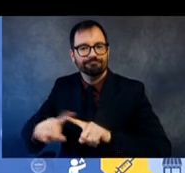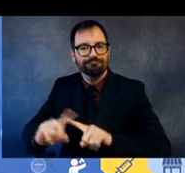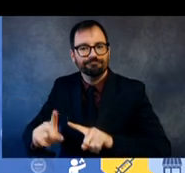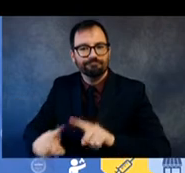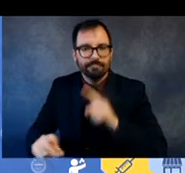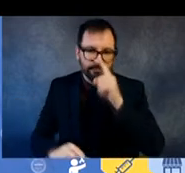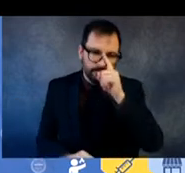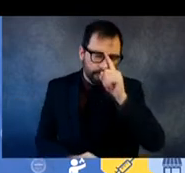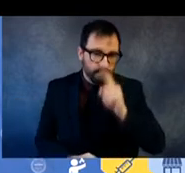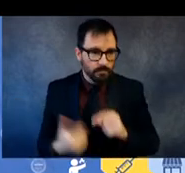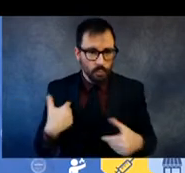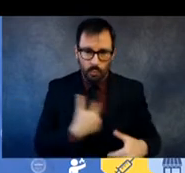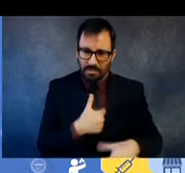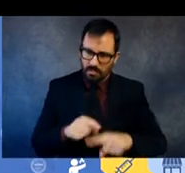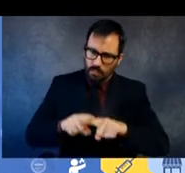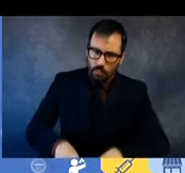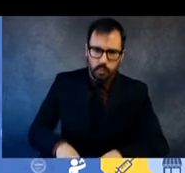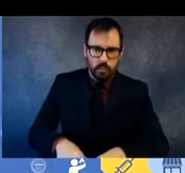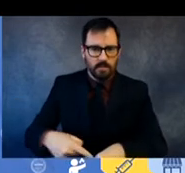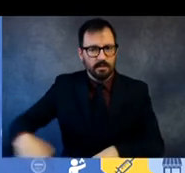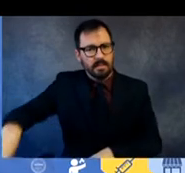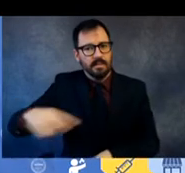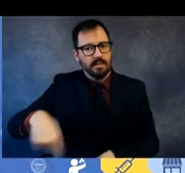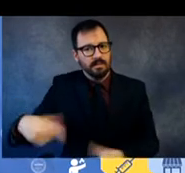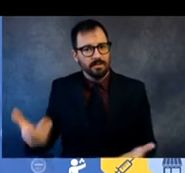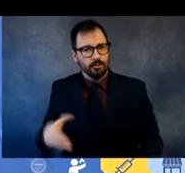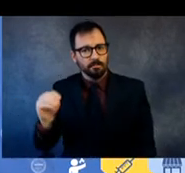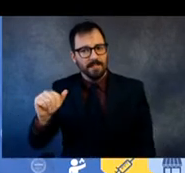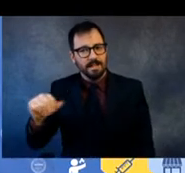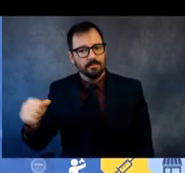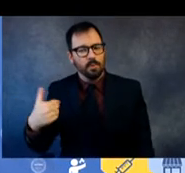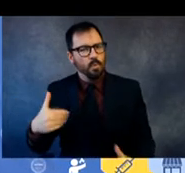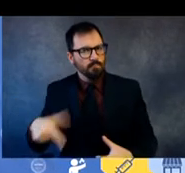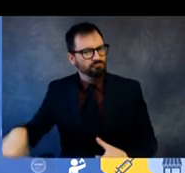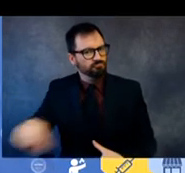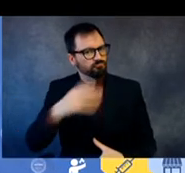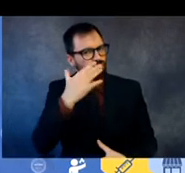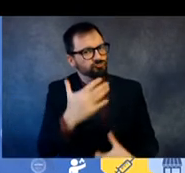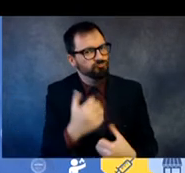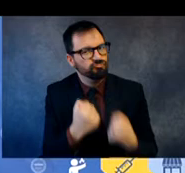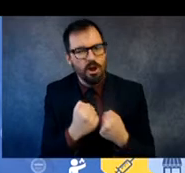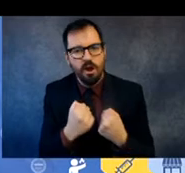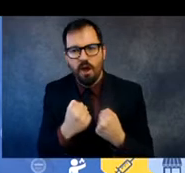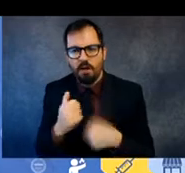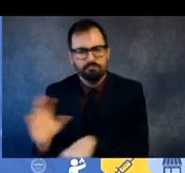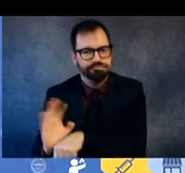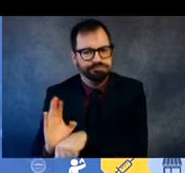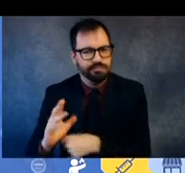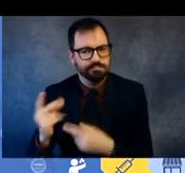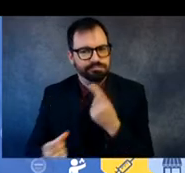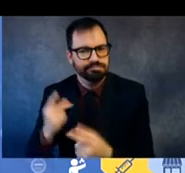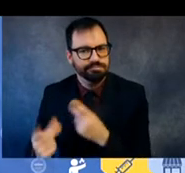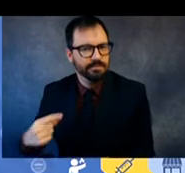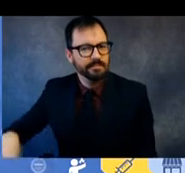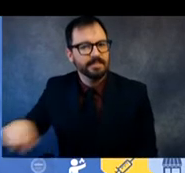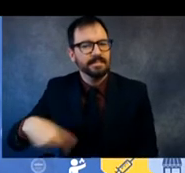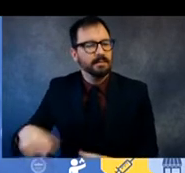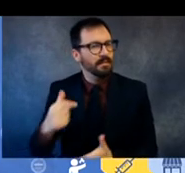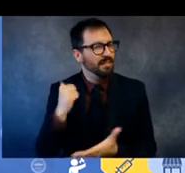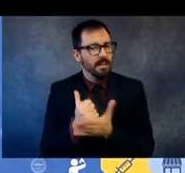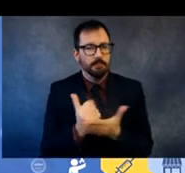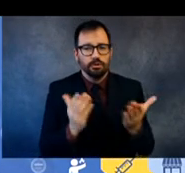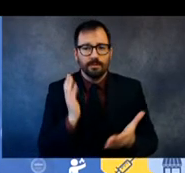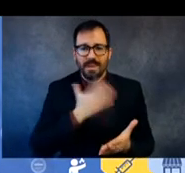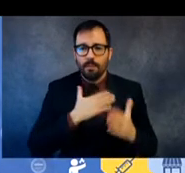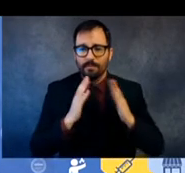very vibrant community health center community that service so many of our cities and towns, that we made sure that they got